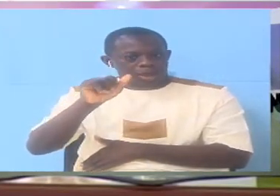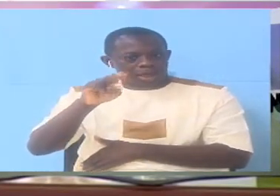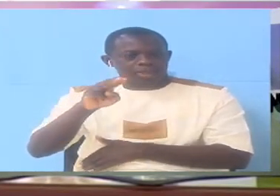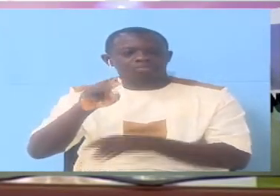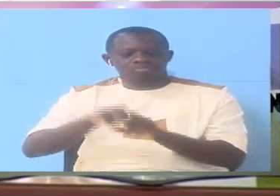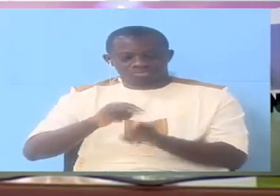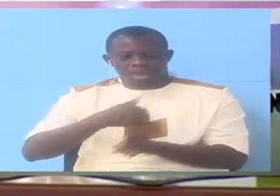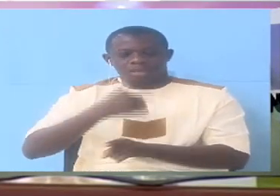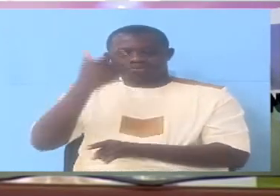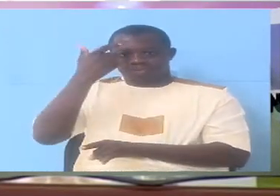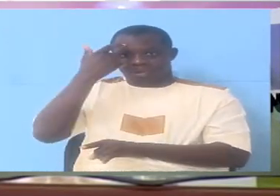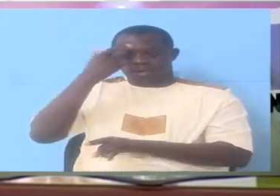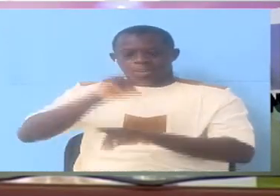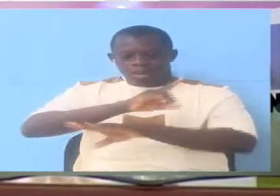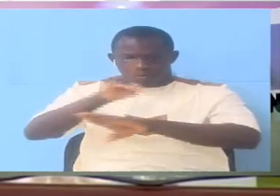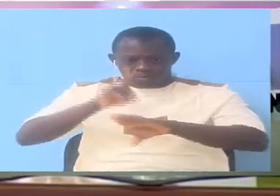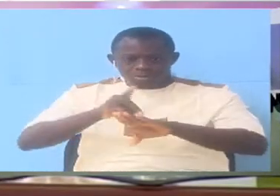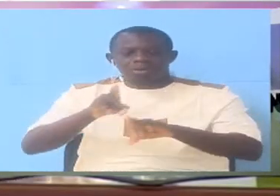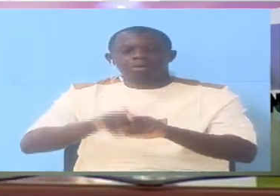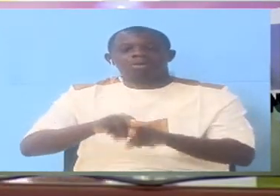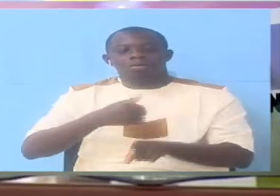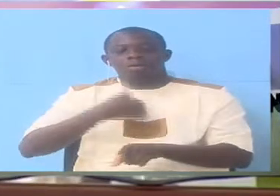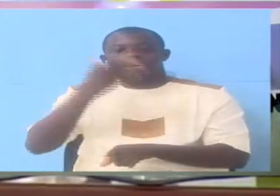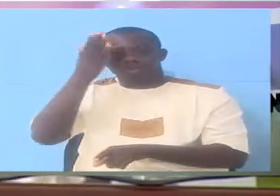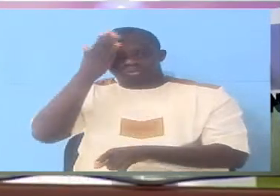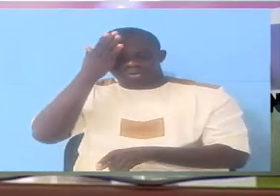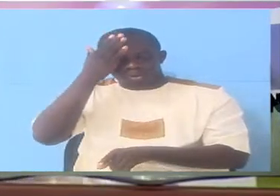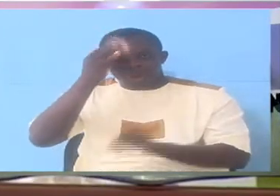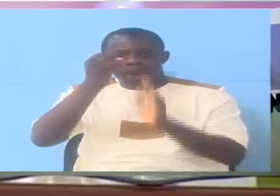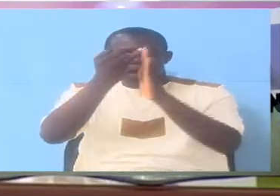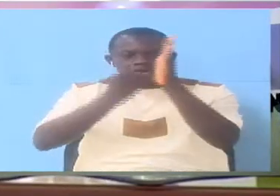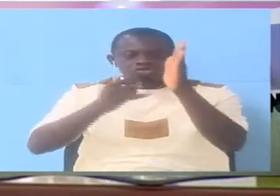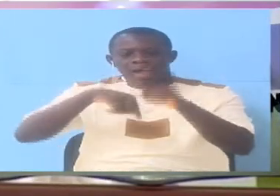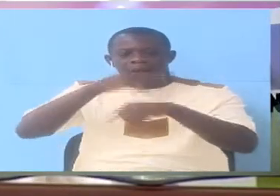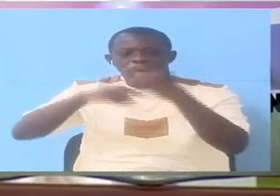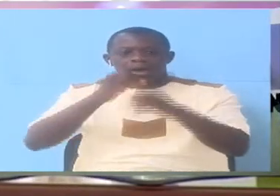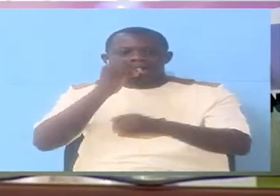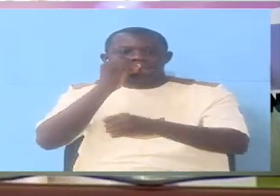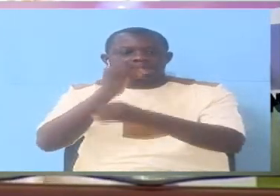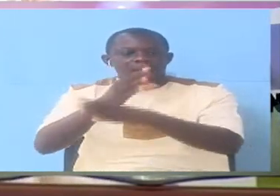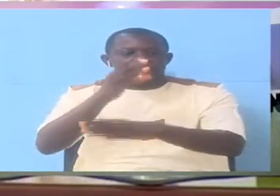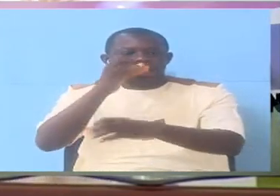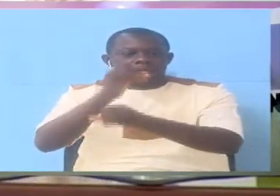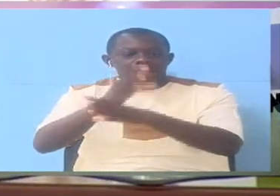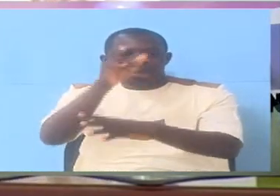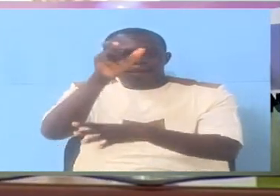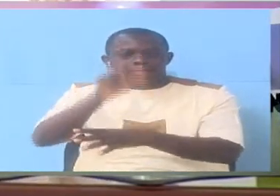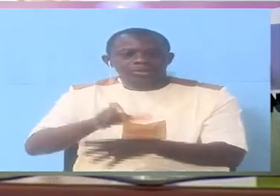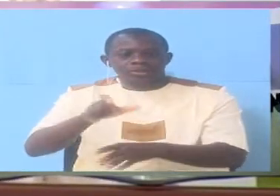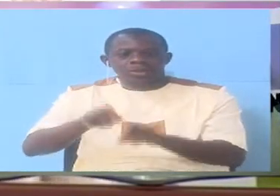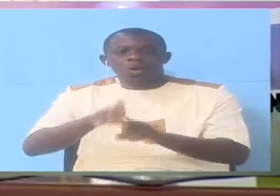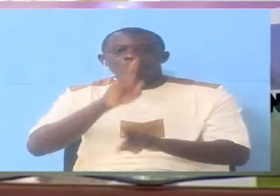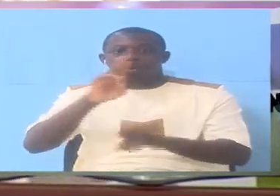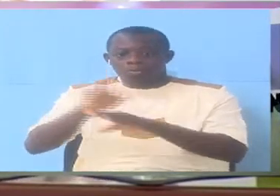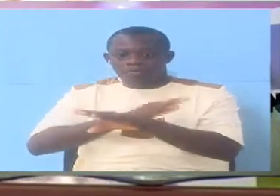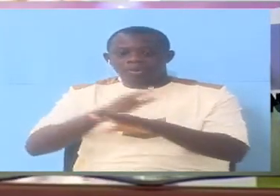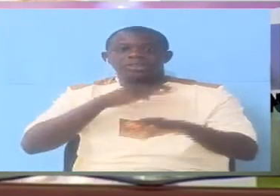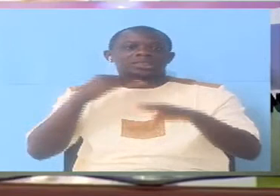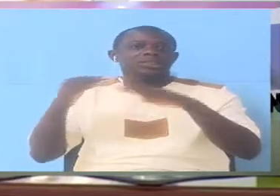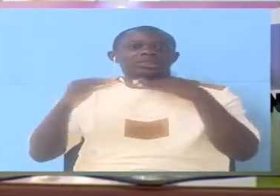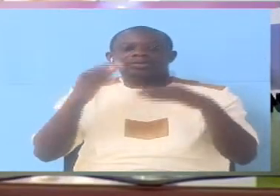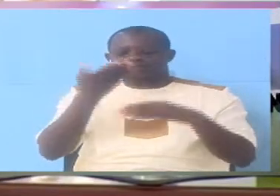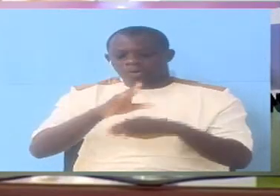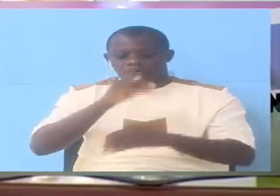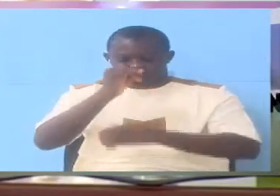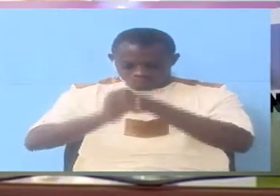guess at that place I began to discover issues about Ghanaian massacre from the internet. Yaakaar naa ne jamono boobu